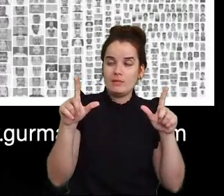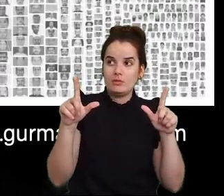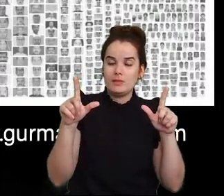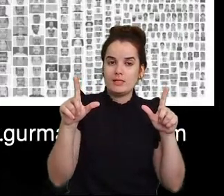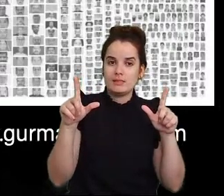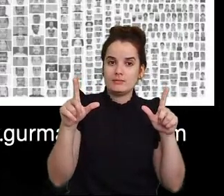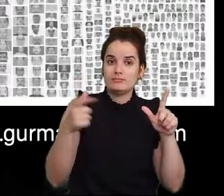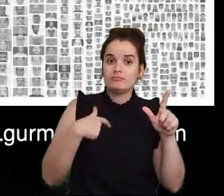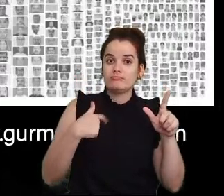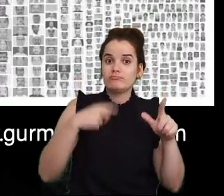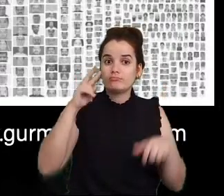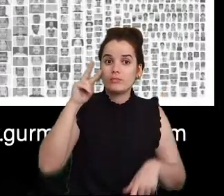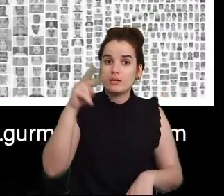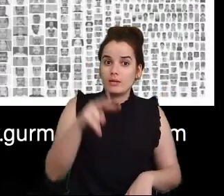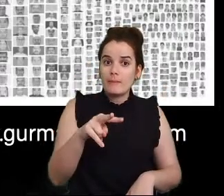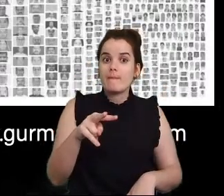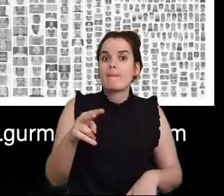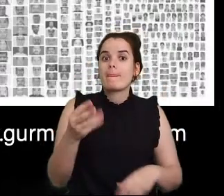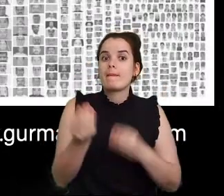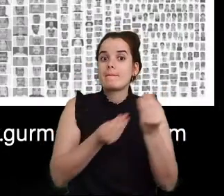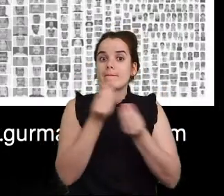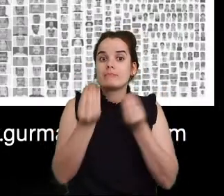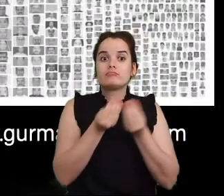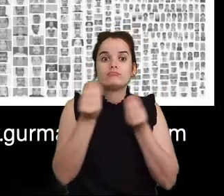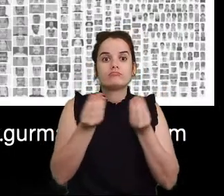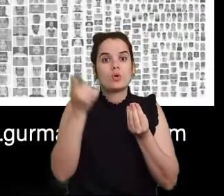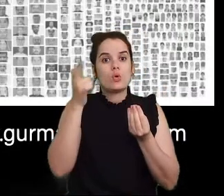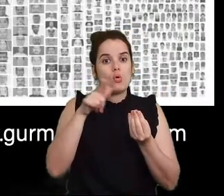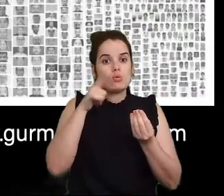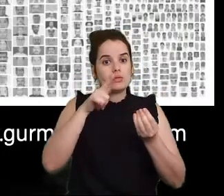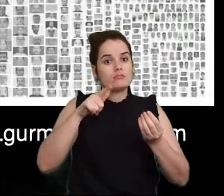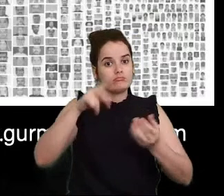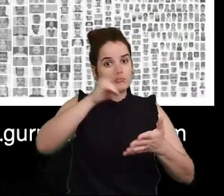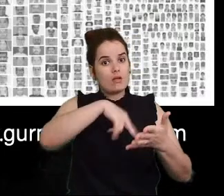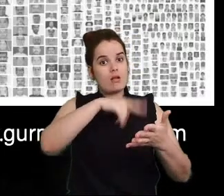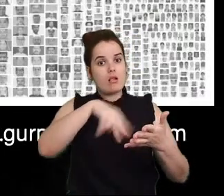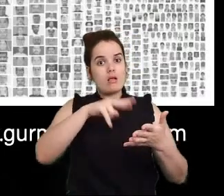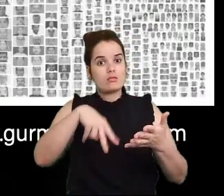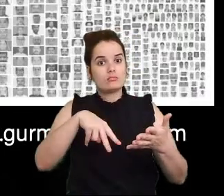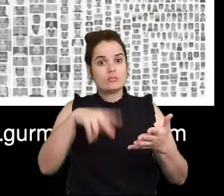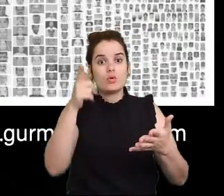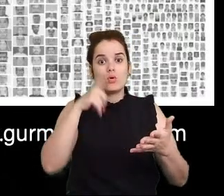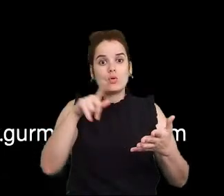experience that makes the most sense for that particular message that I need to convey.